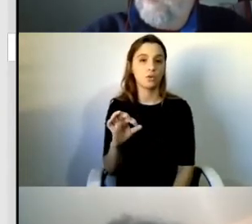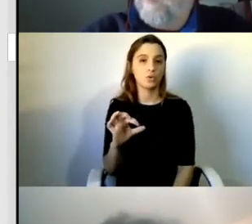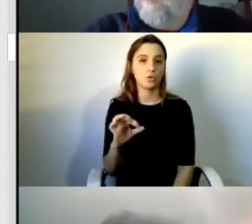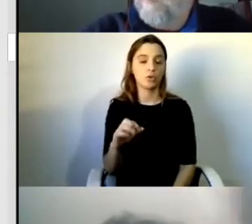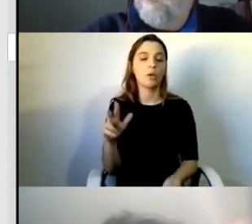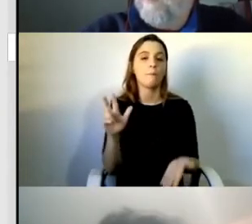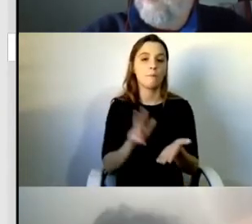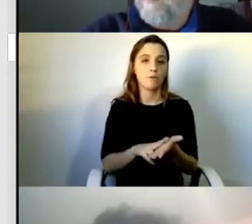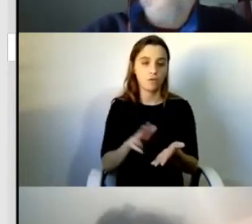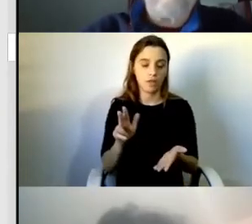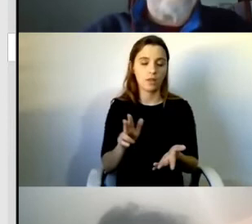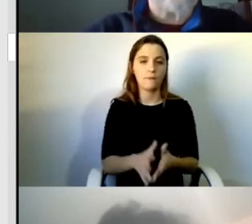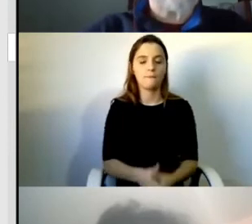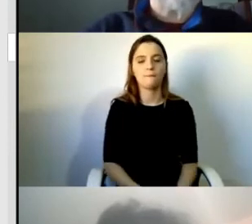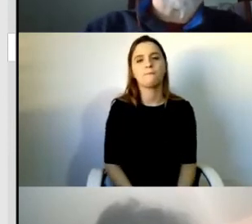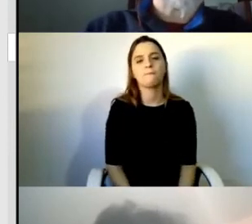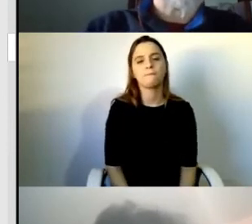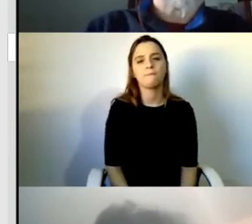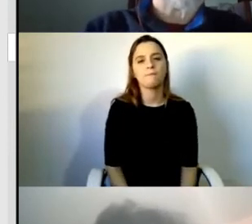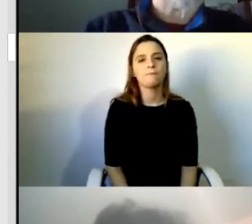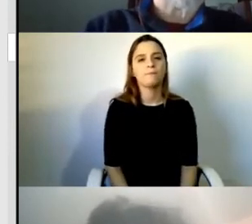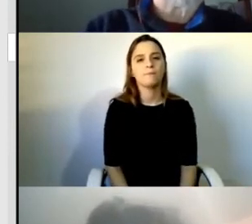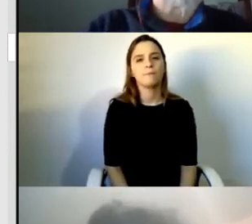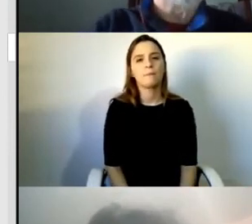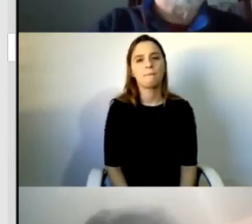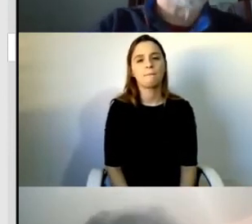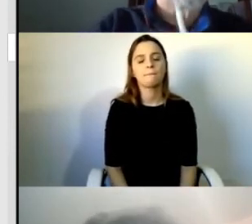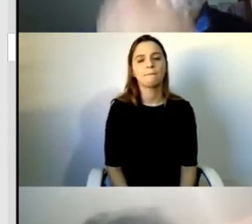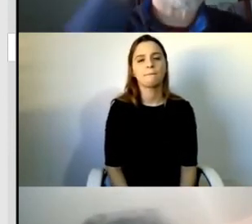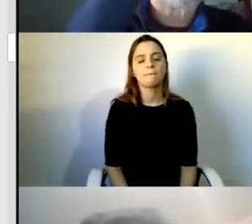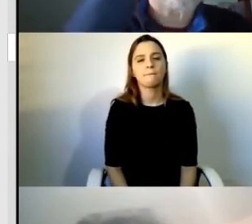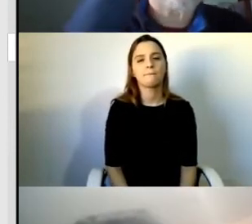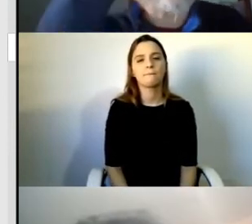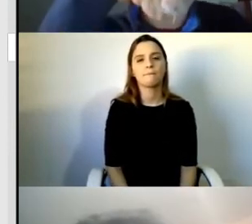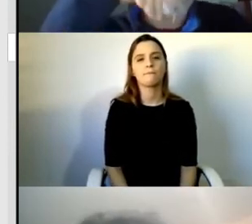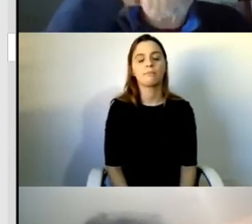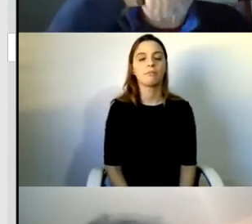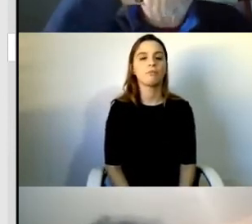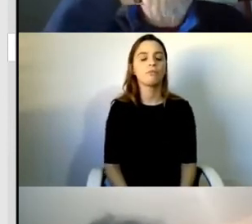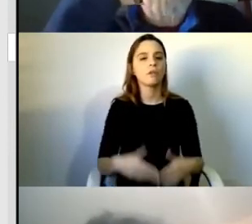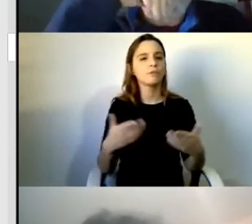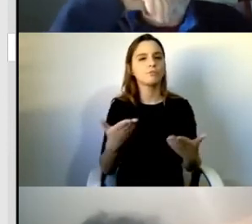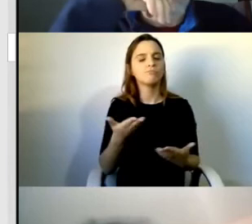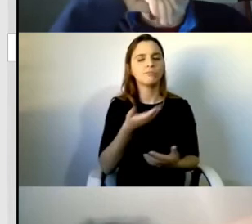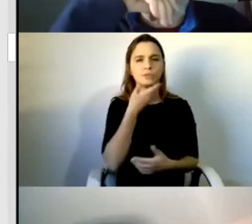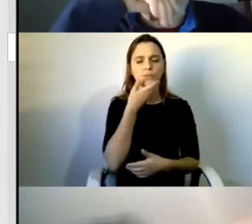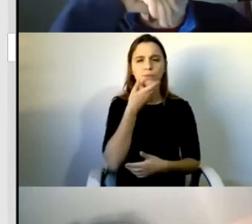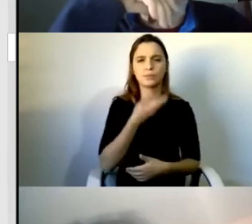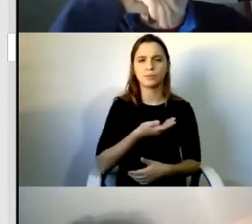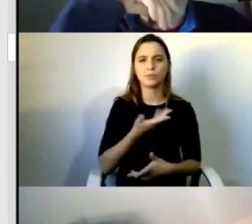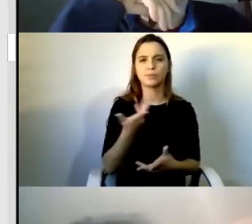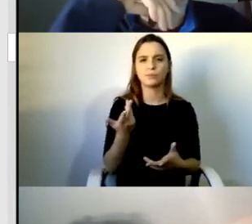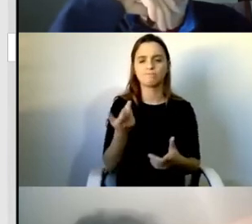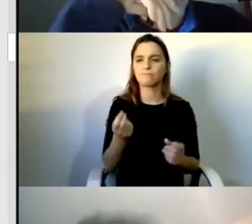Now, this experience, was it a good news or otherwise? I will be honest with